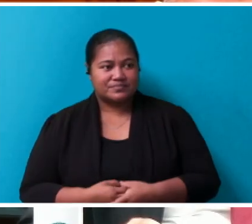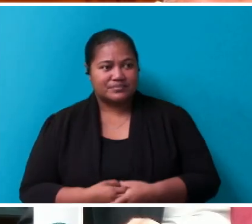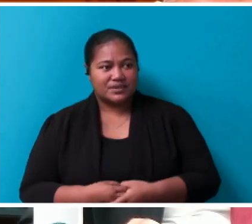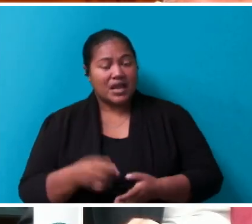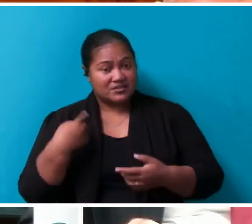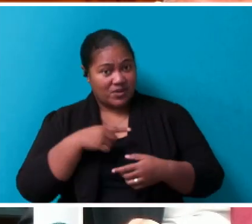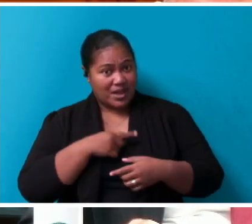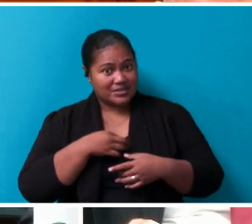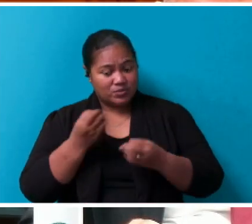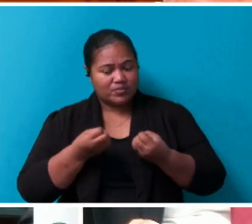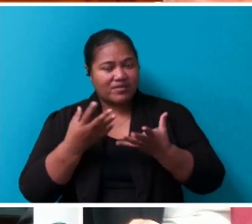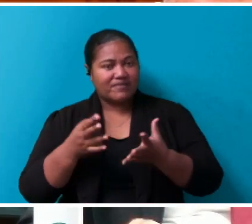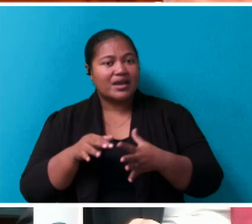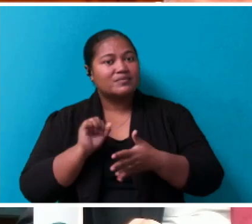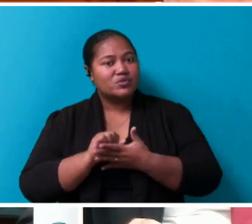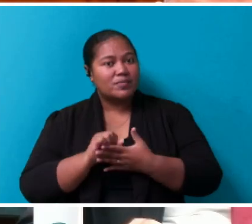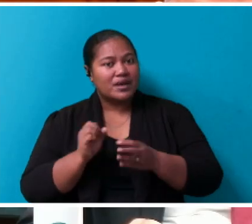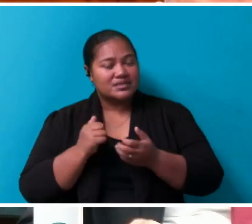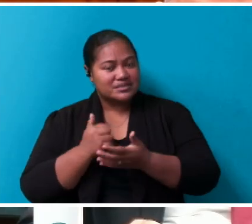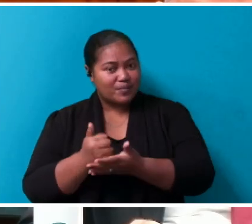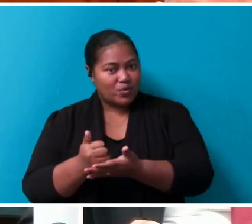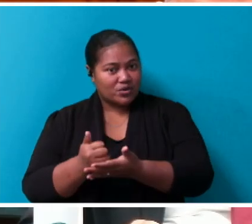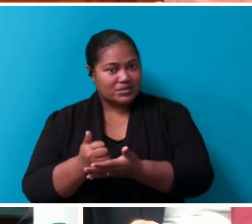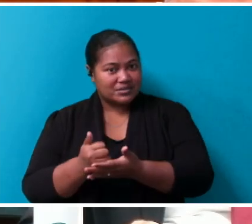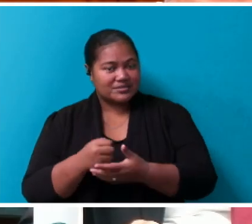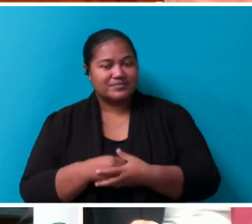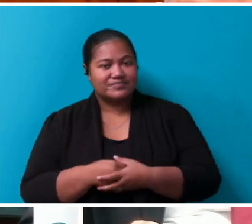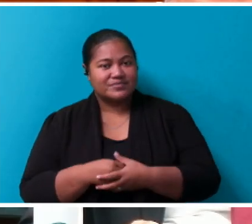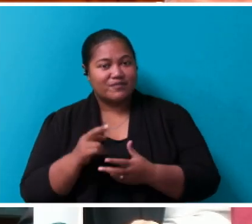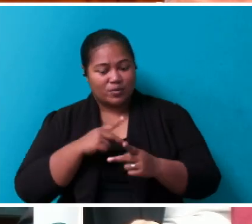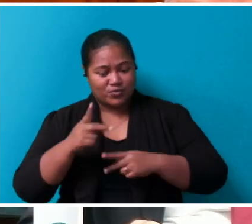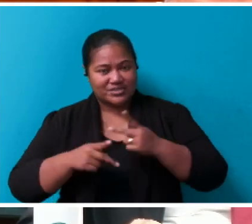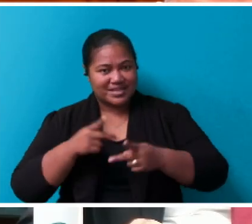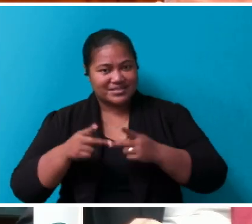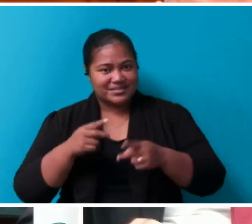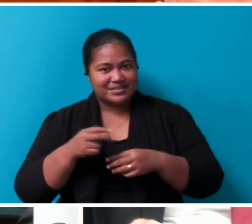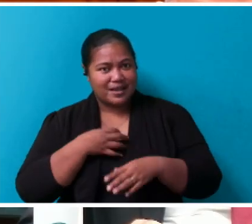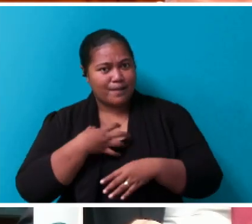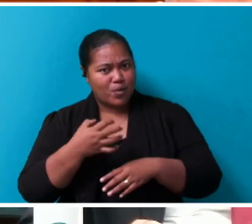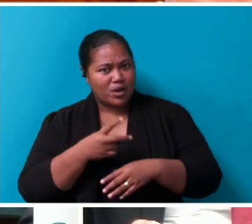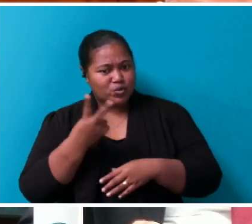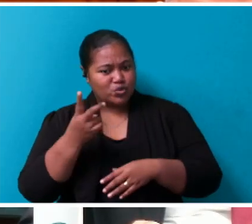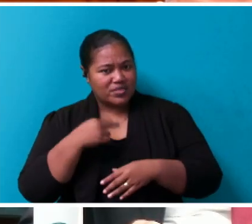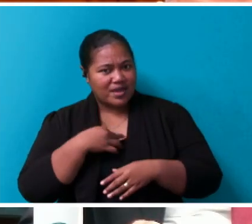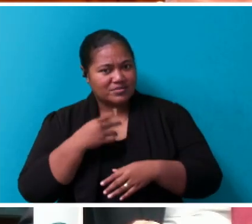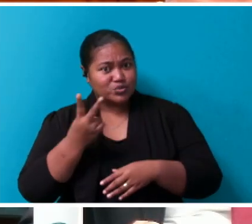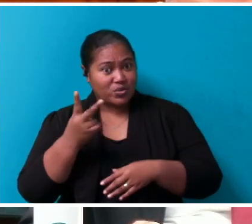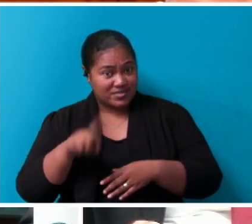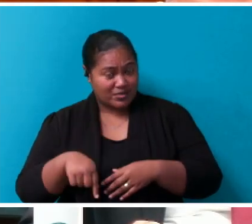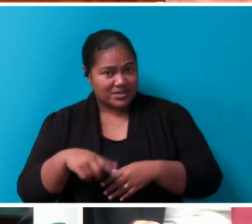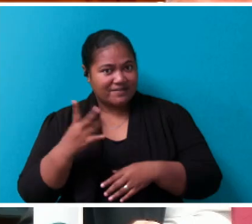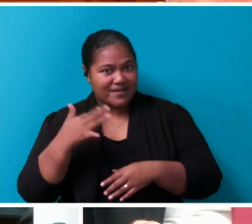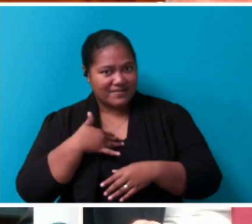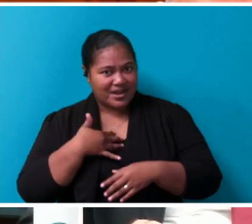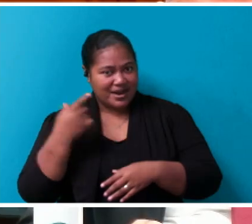provides essential support to our diaspora, processing more than 2,500 consular applications in